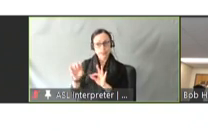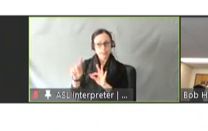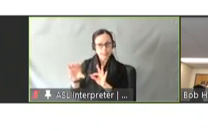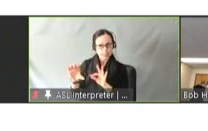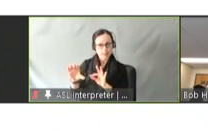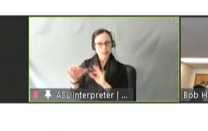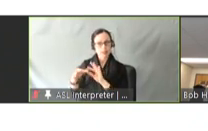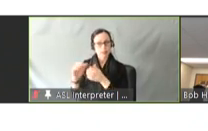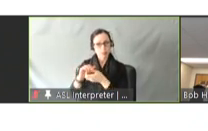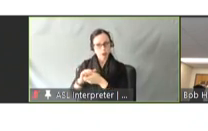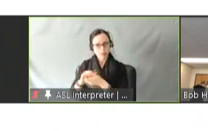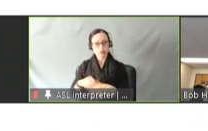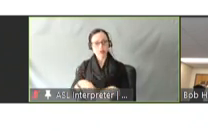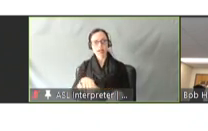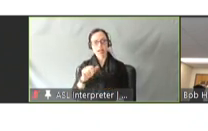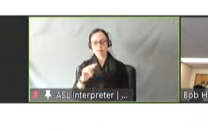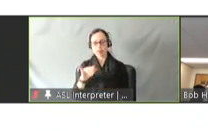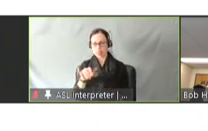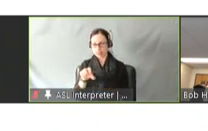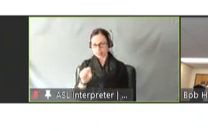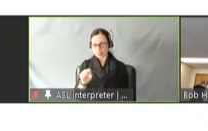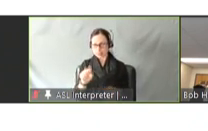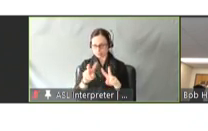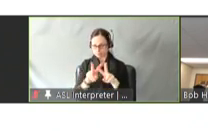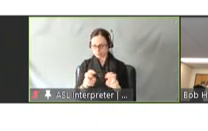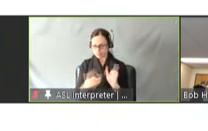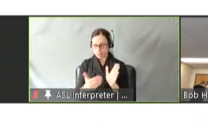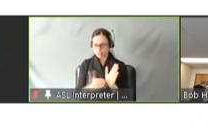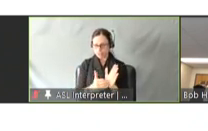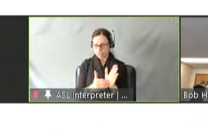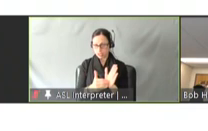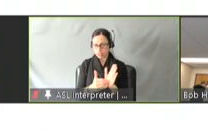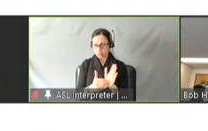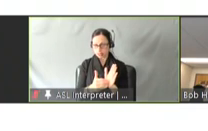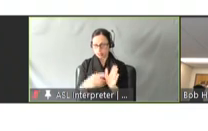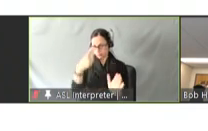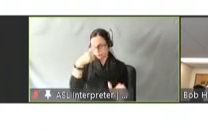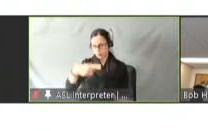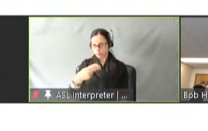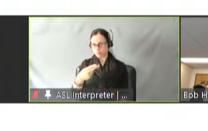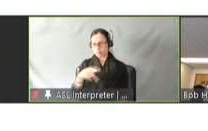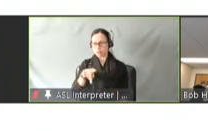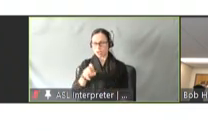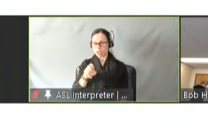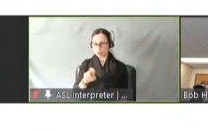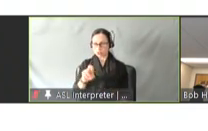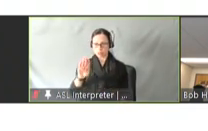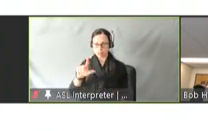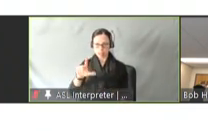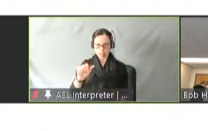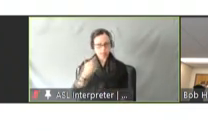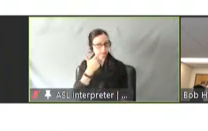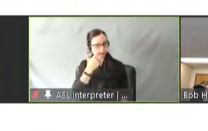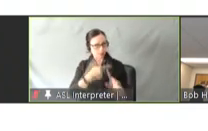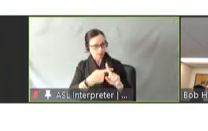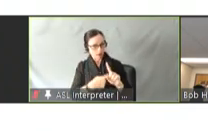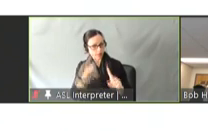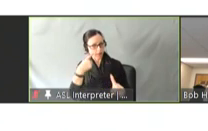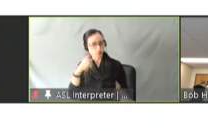was reviewed again in August 2021 for the Pfizer BLA and again in the last month for the Moderna